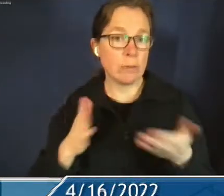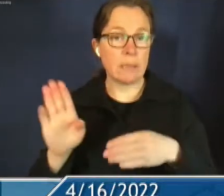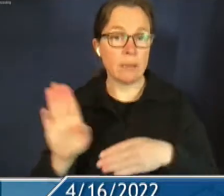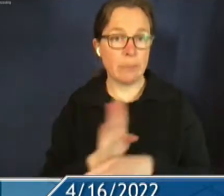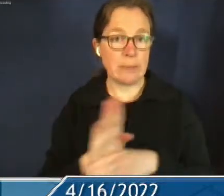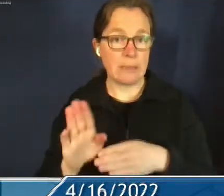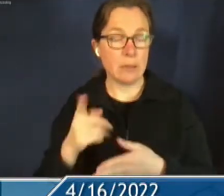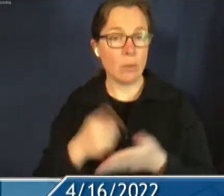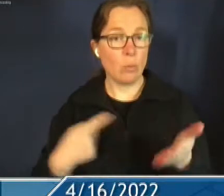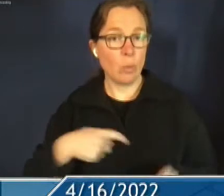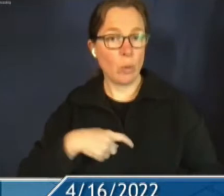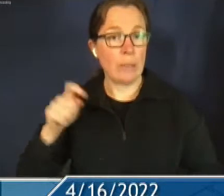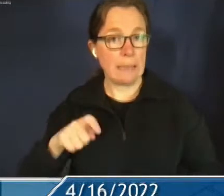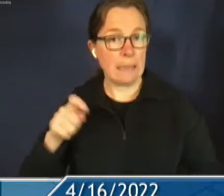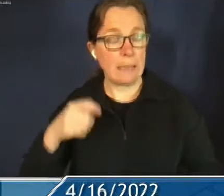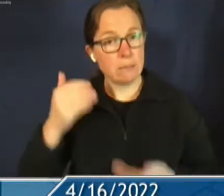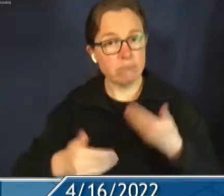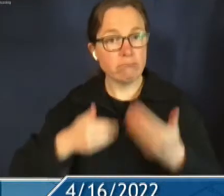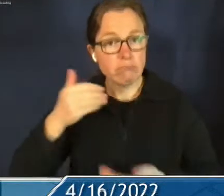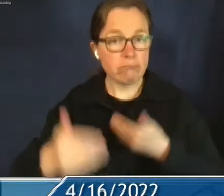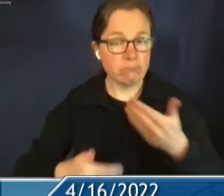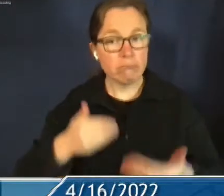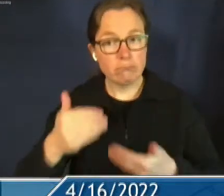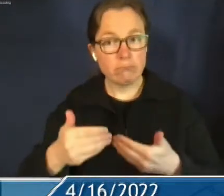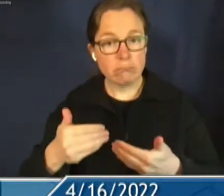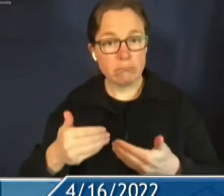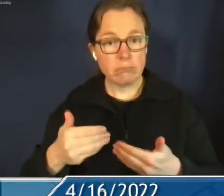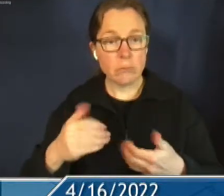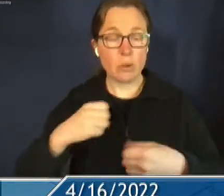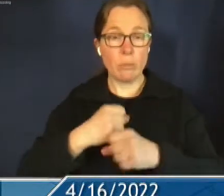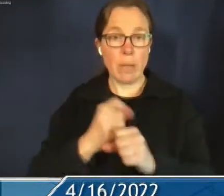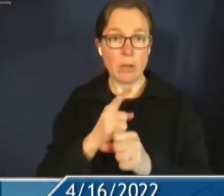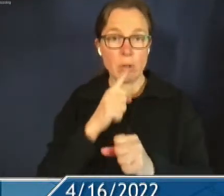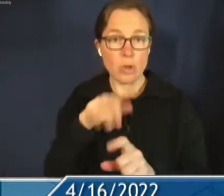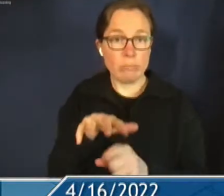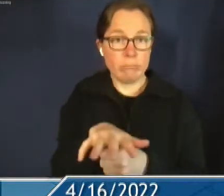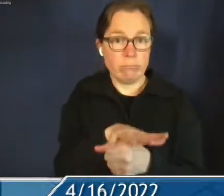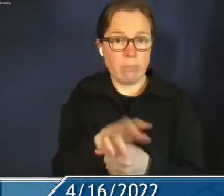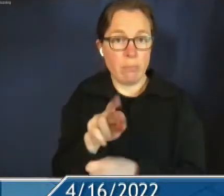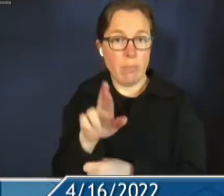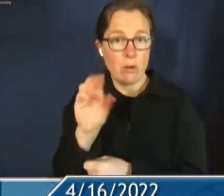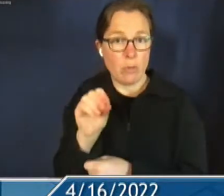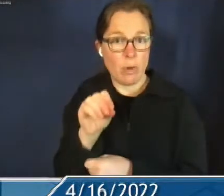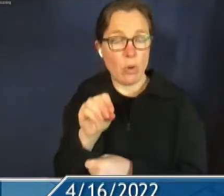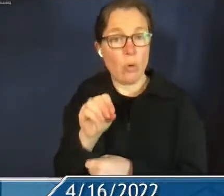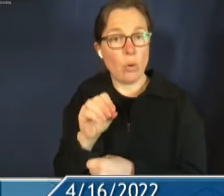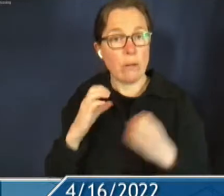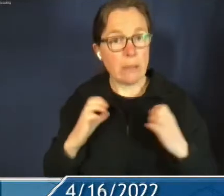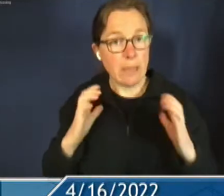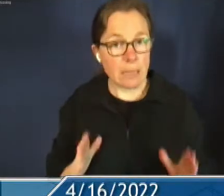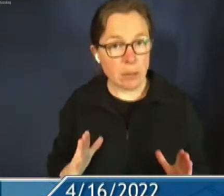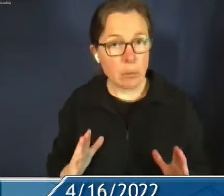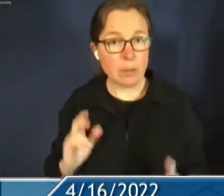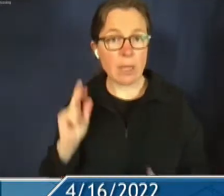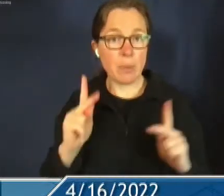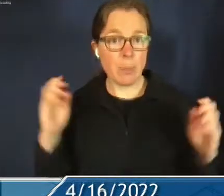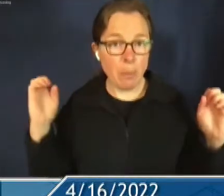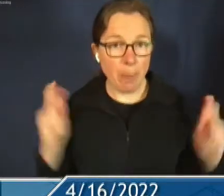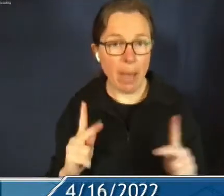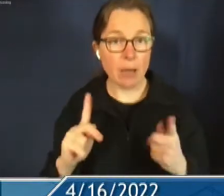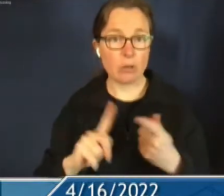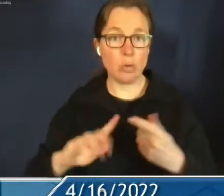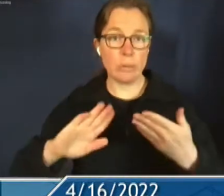that will get us there, that will get our Portland metro area customers and population back into the city,